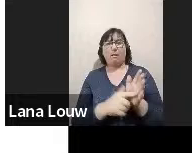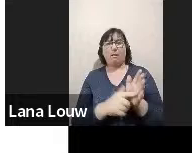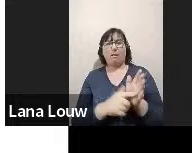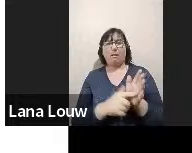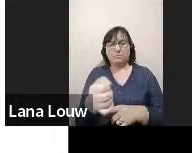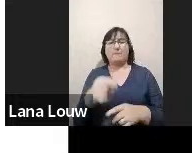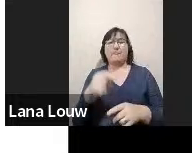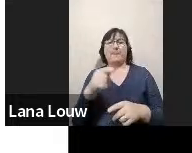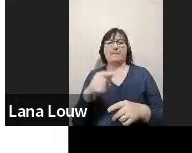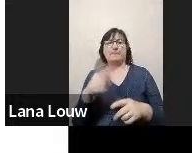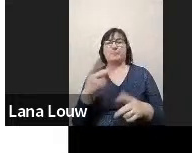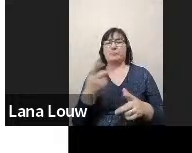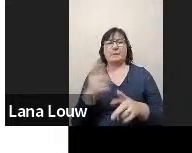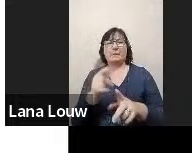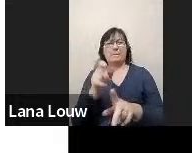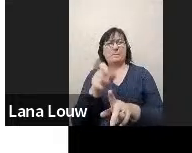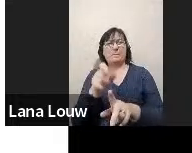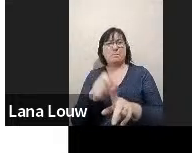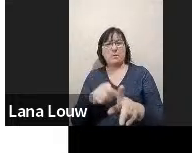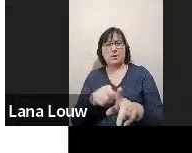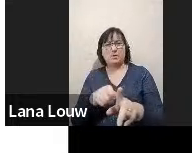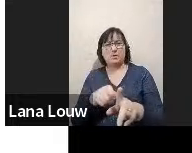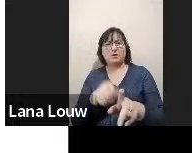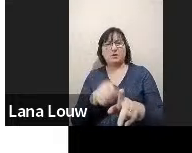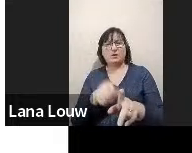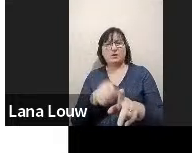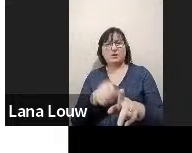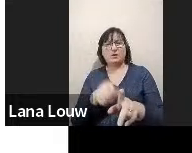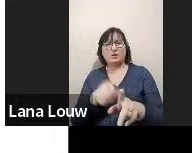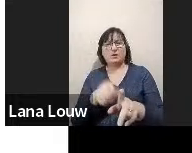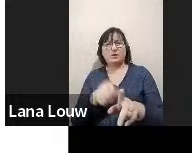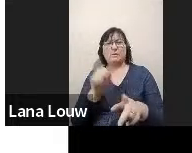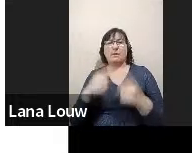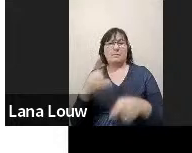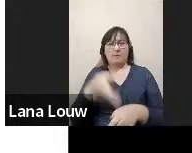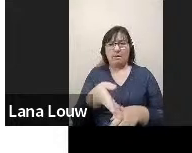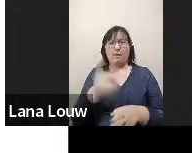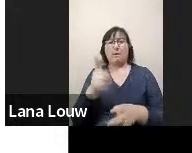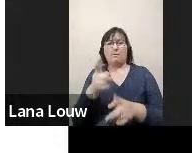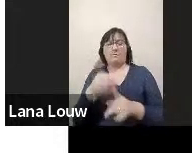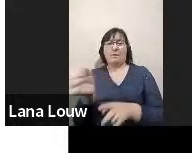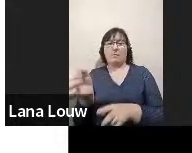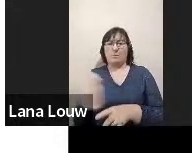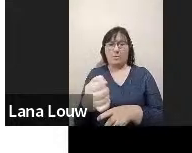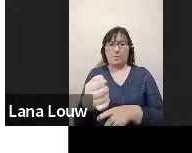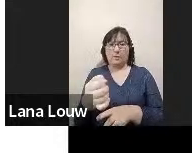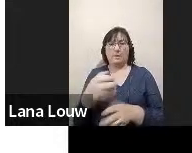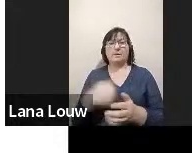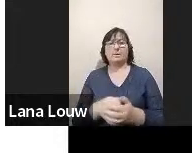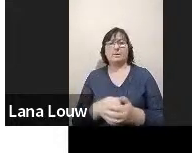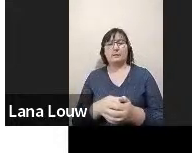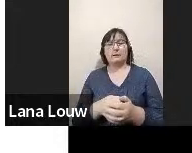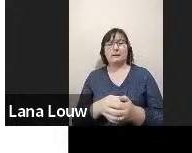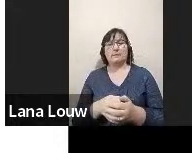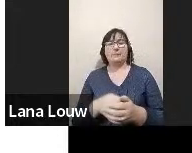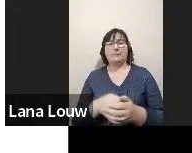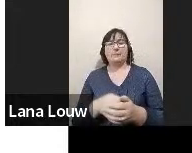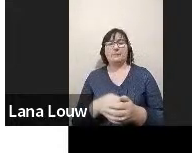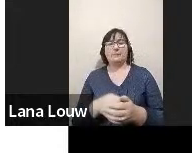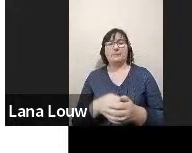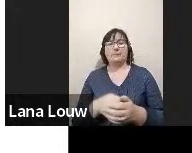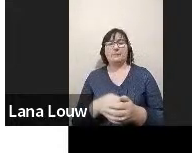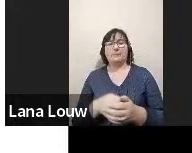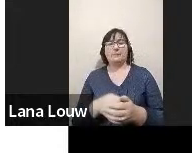in extended absence, okay, or in a case whereby you are the senior official in the company and appointed